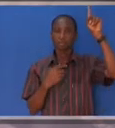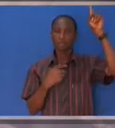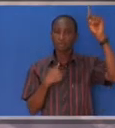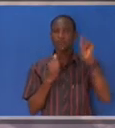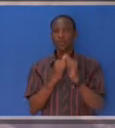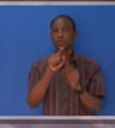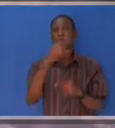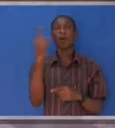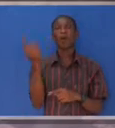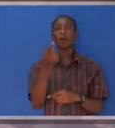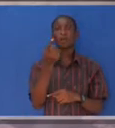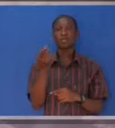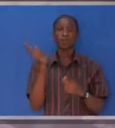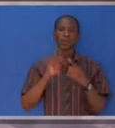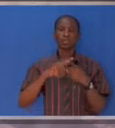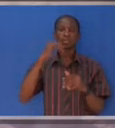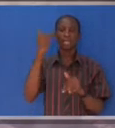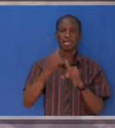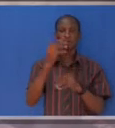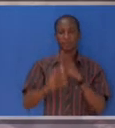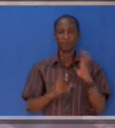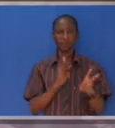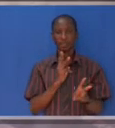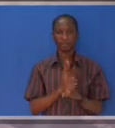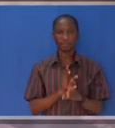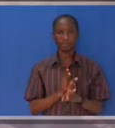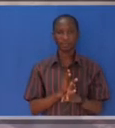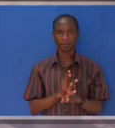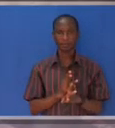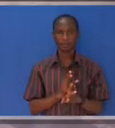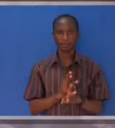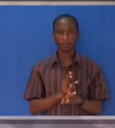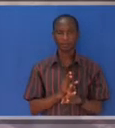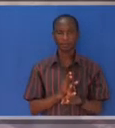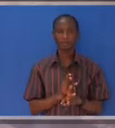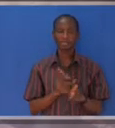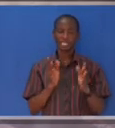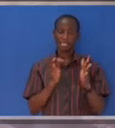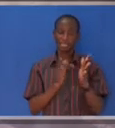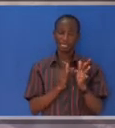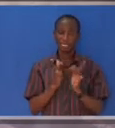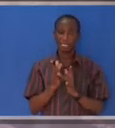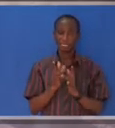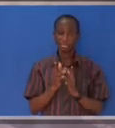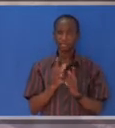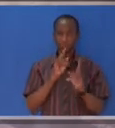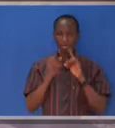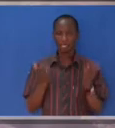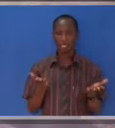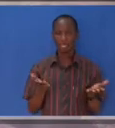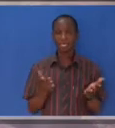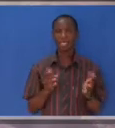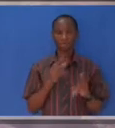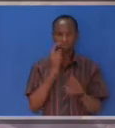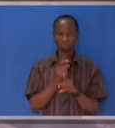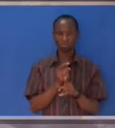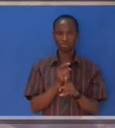always, even to the end of the age. Amen. Jesus said this, and it is